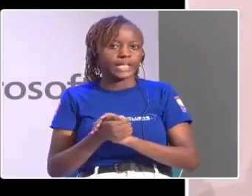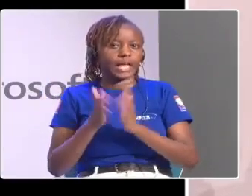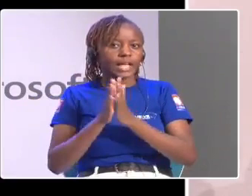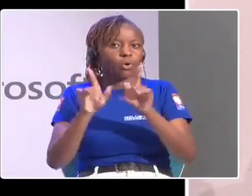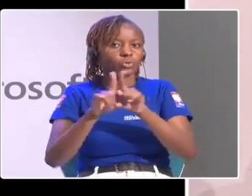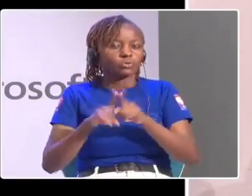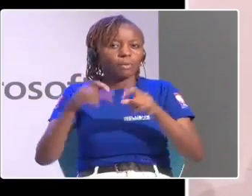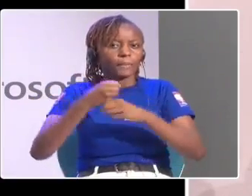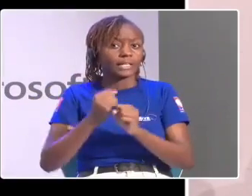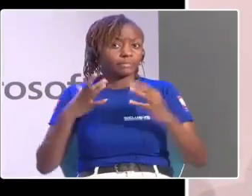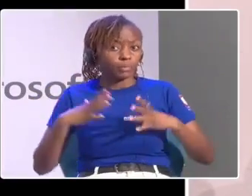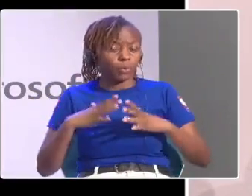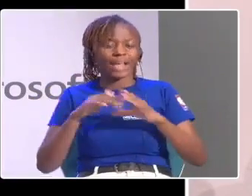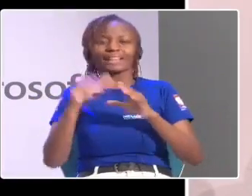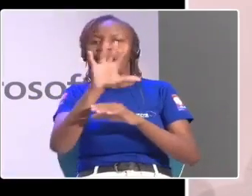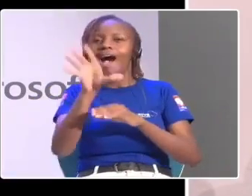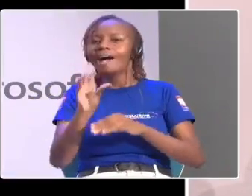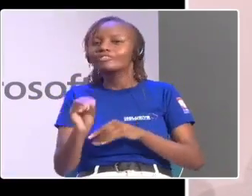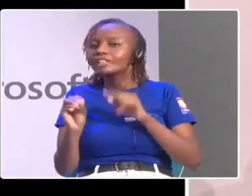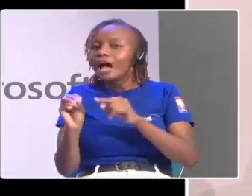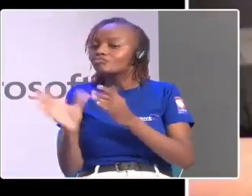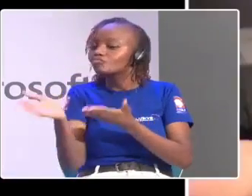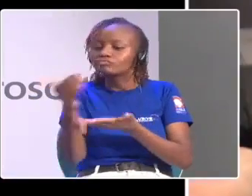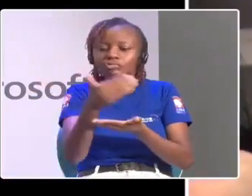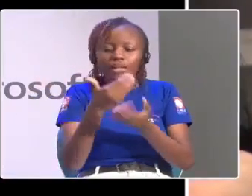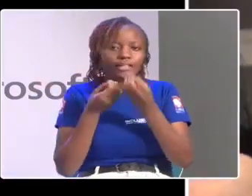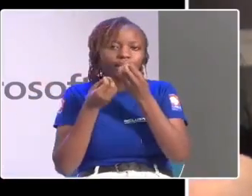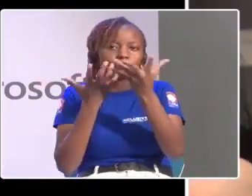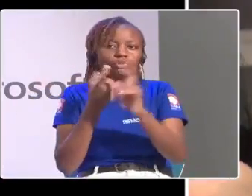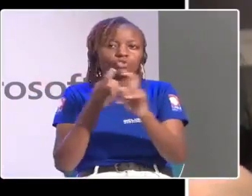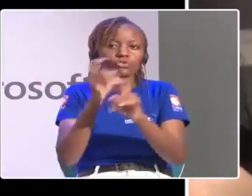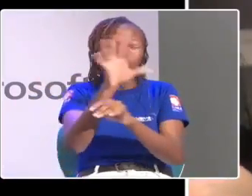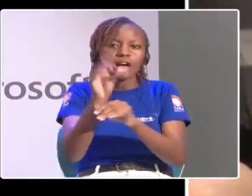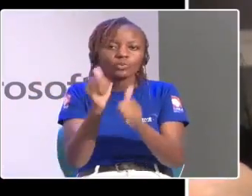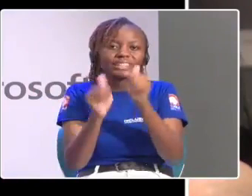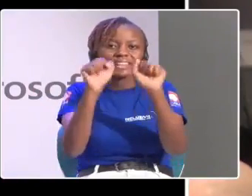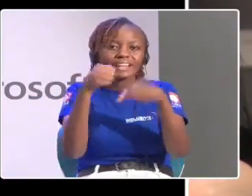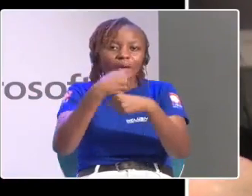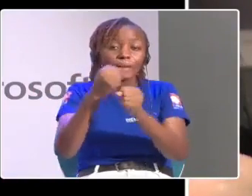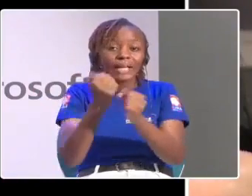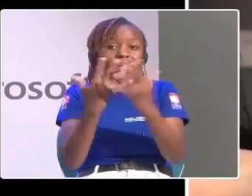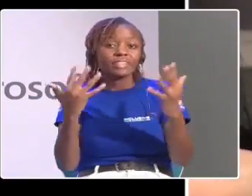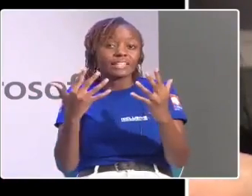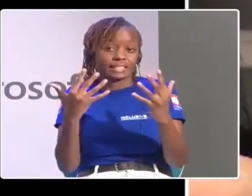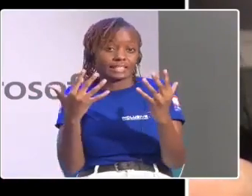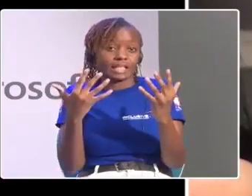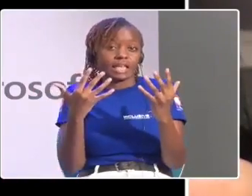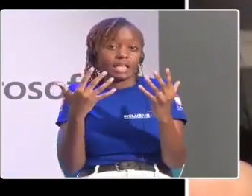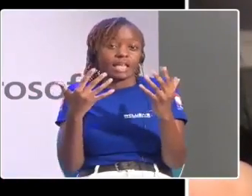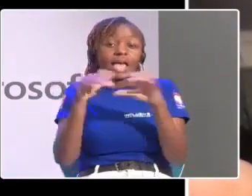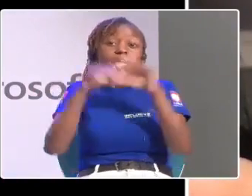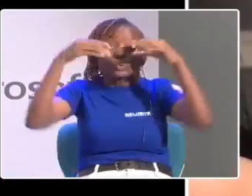make people in Africa aware of it and gather information from Africa that will make our products better. So our